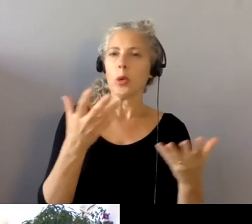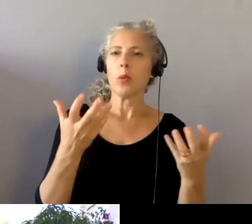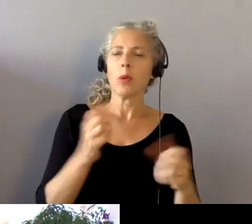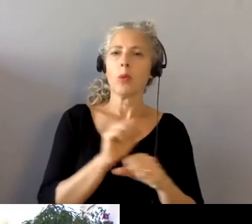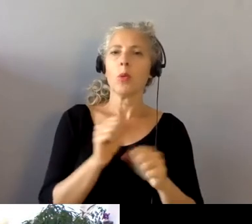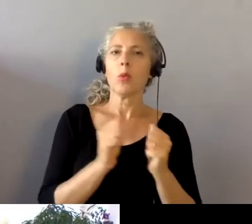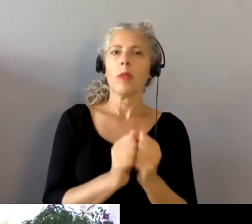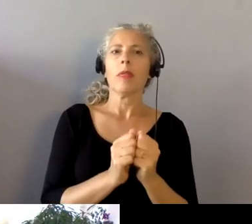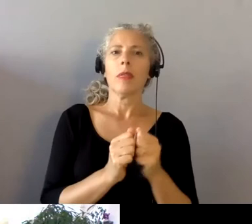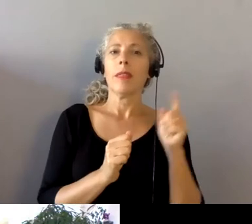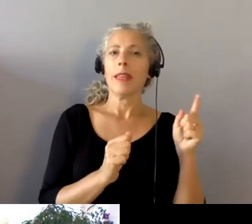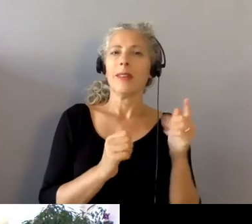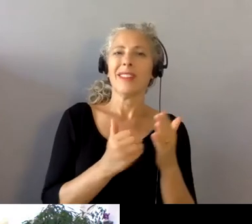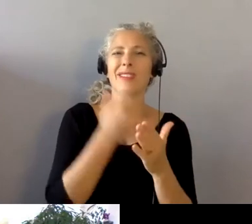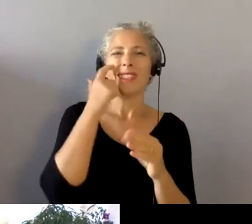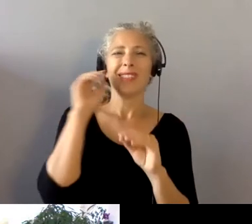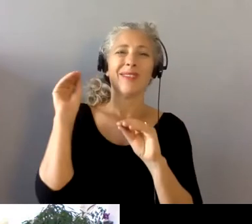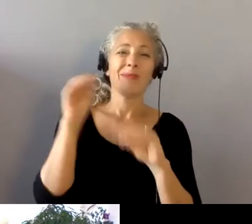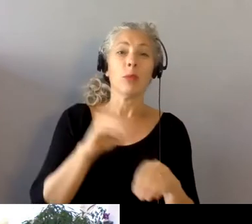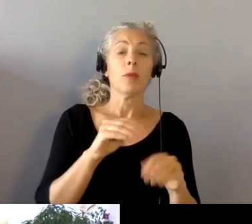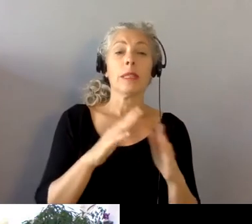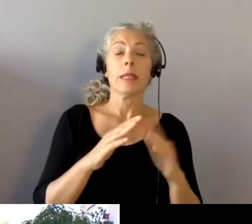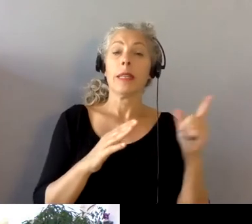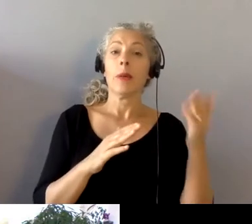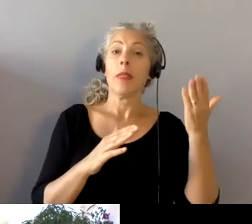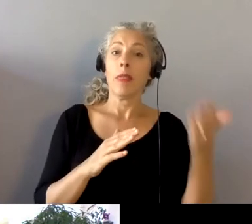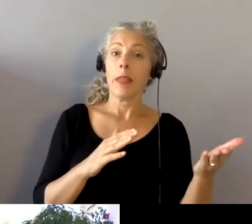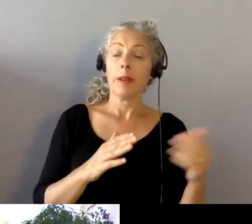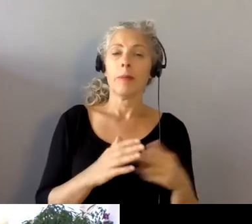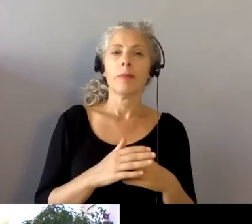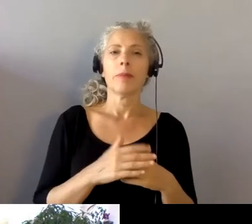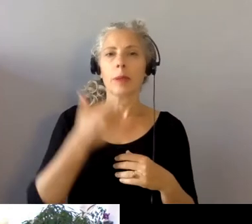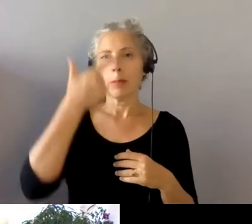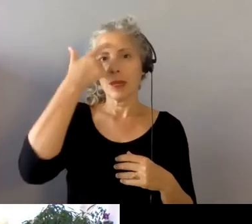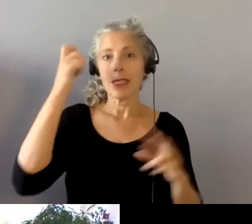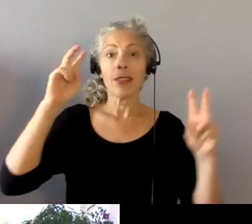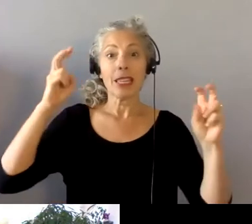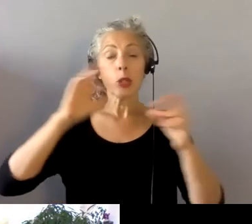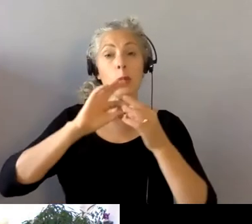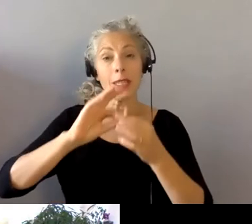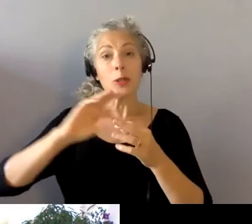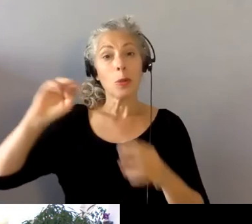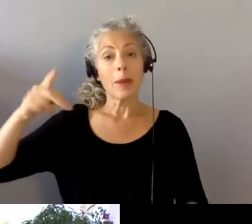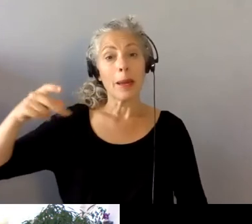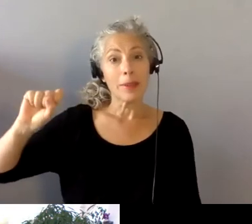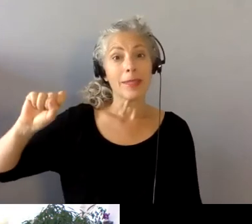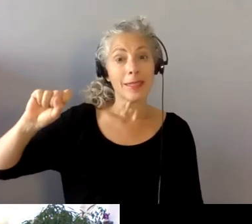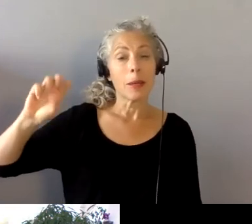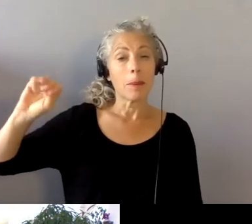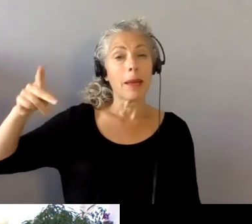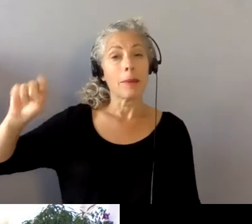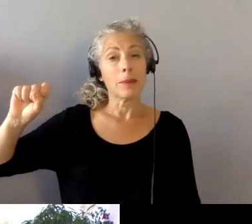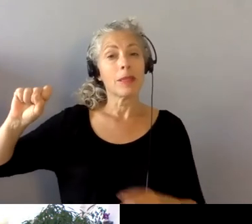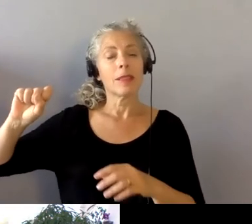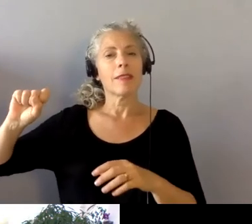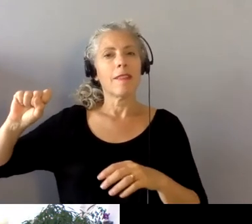were very new to the city and they were there because of issues related to maps, right? And like how maps had been done to